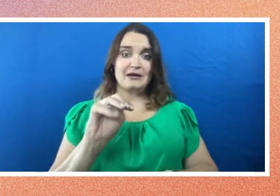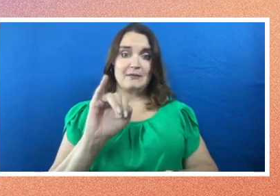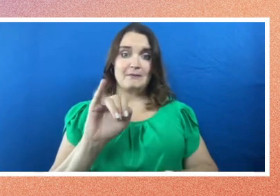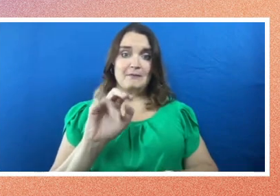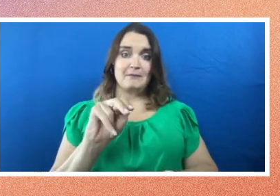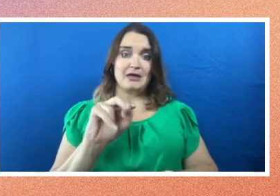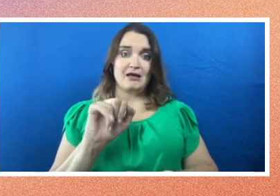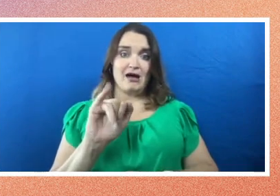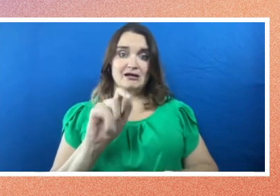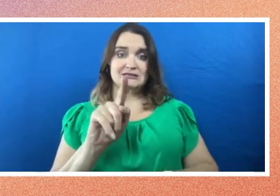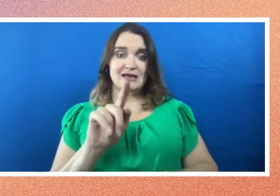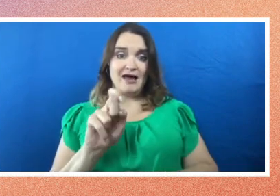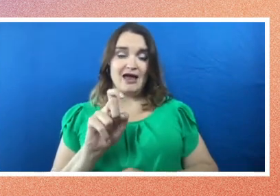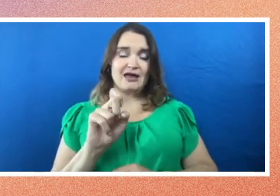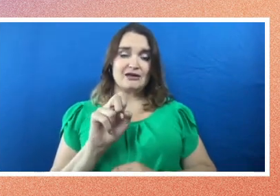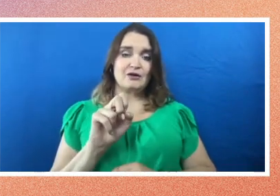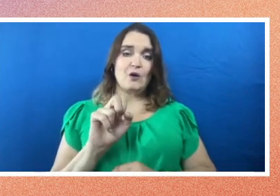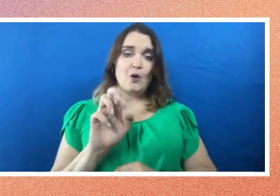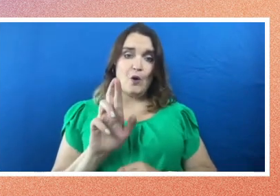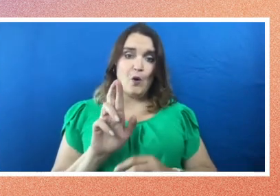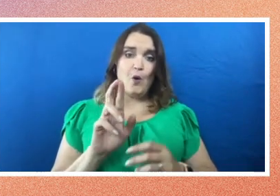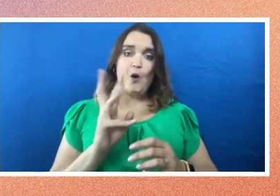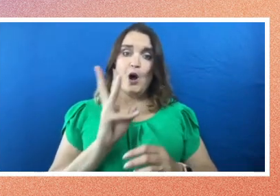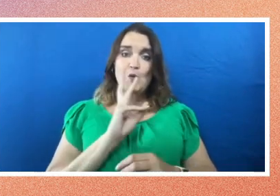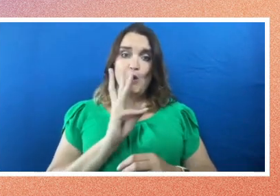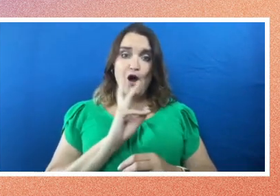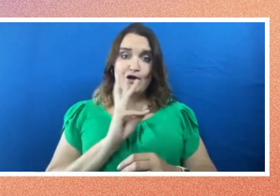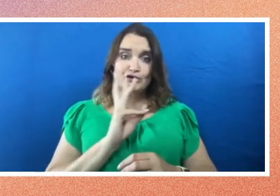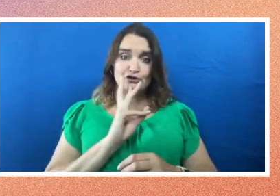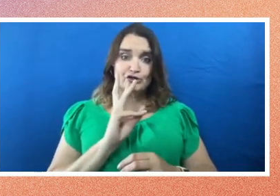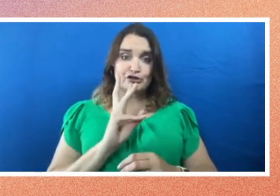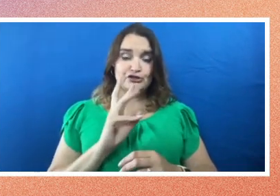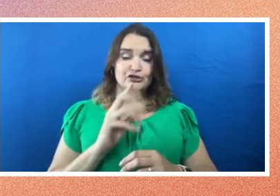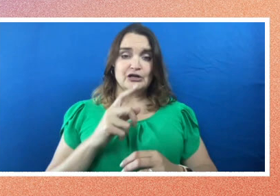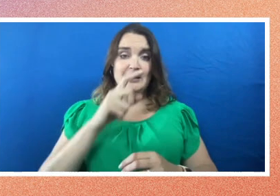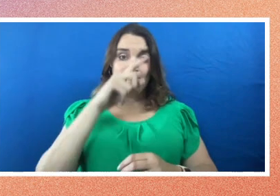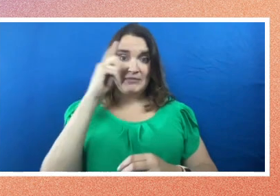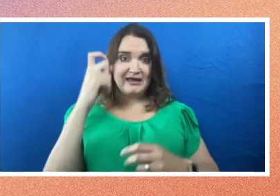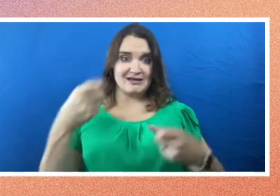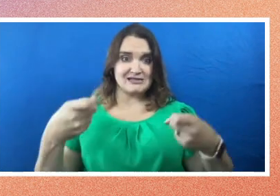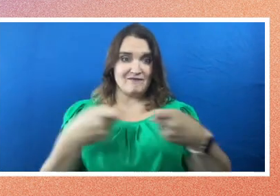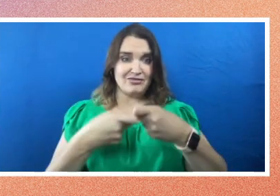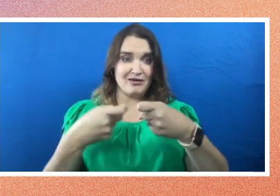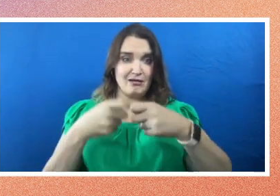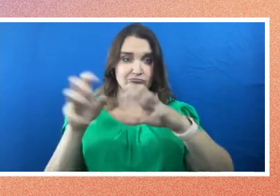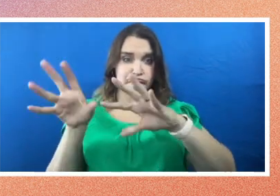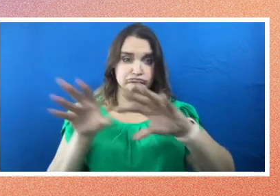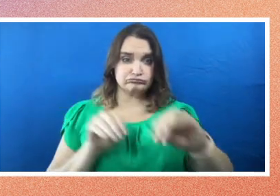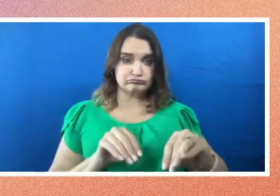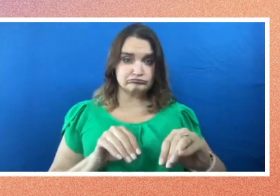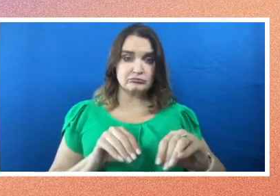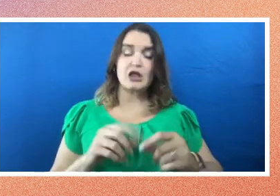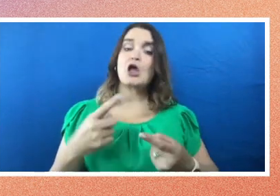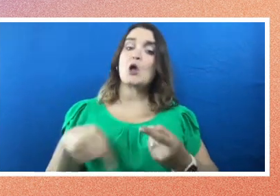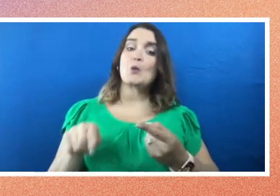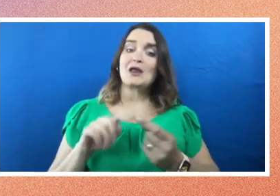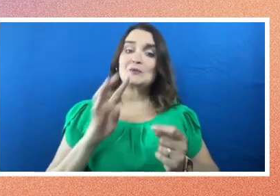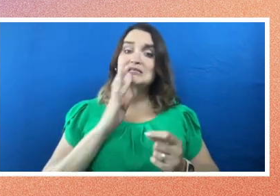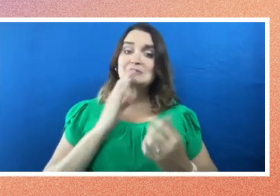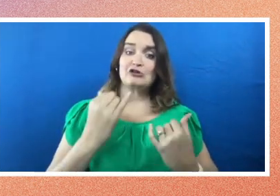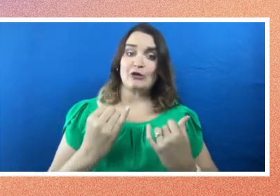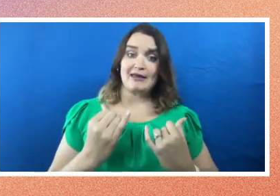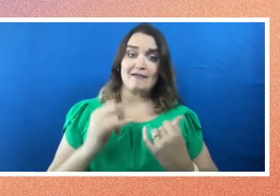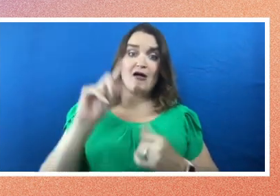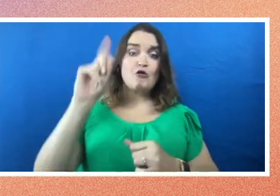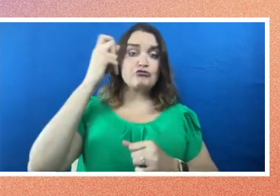failed under corrupt management. As we speak right now, there's a bill headed to the governor's desk that would